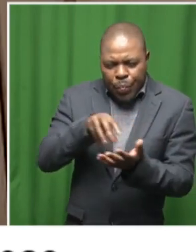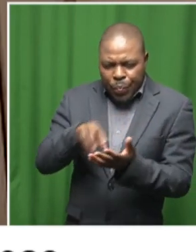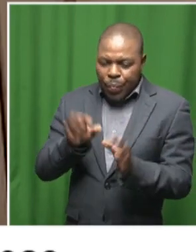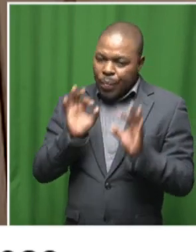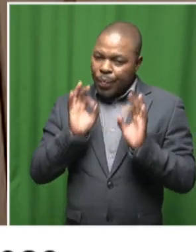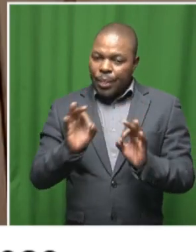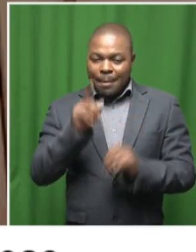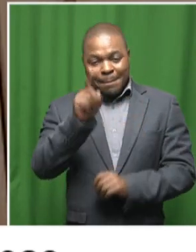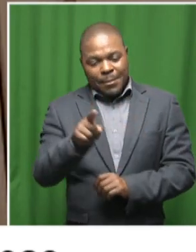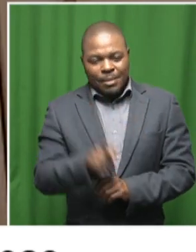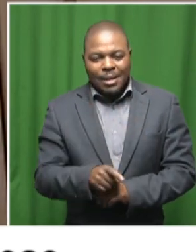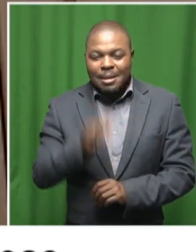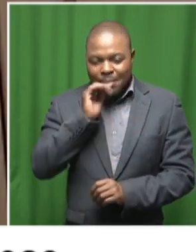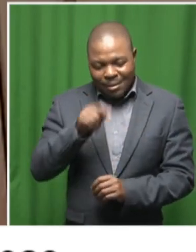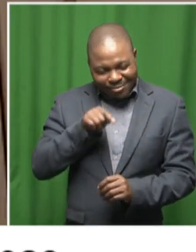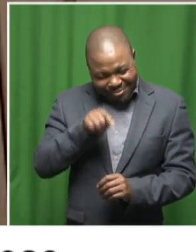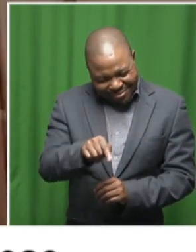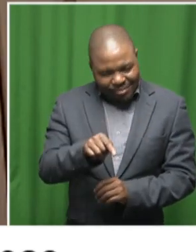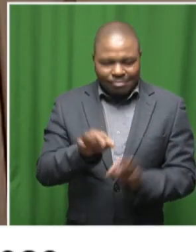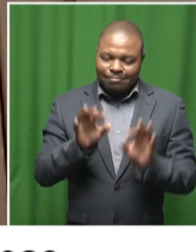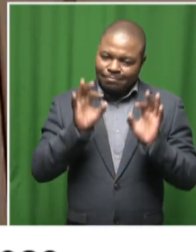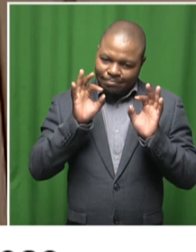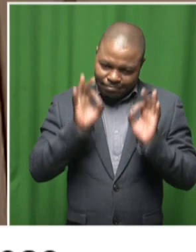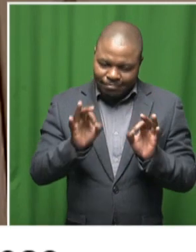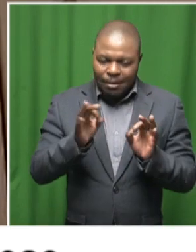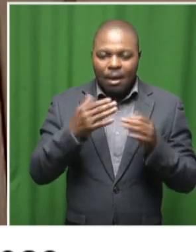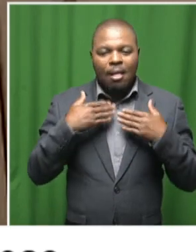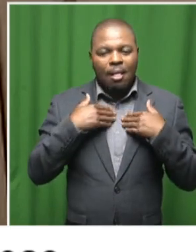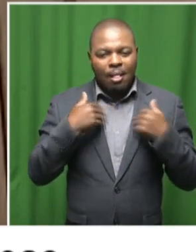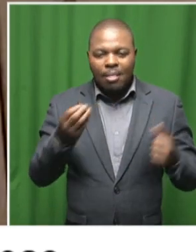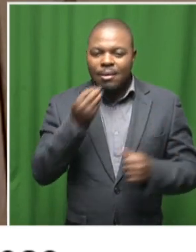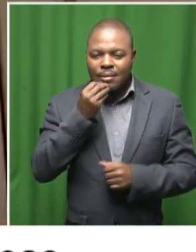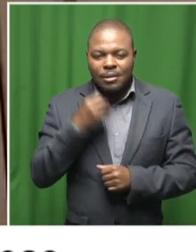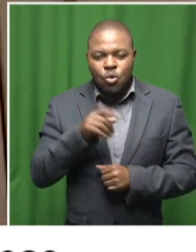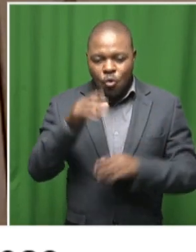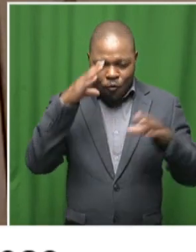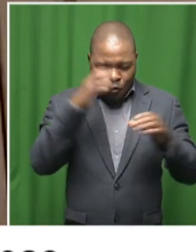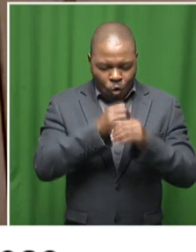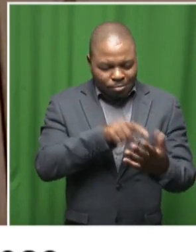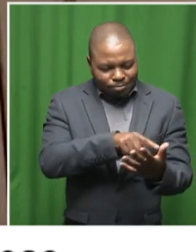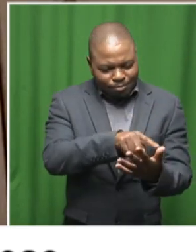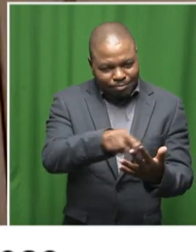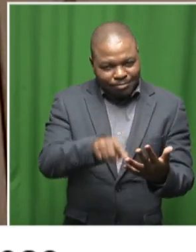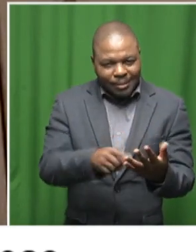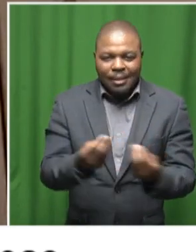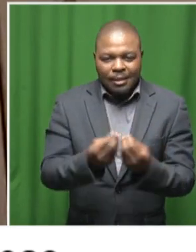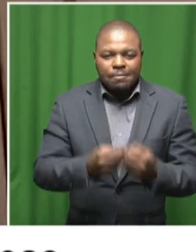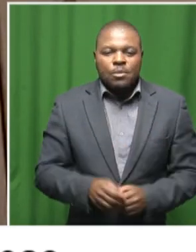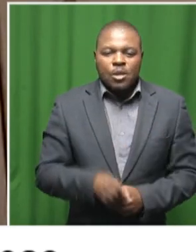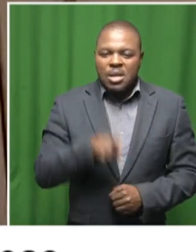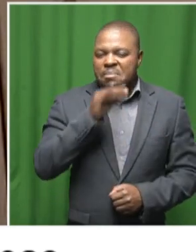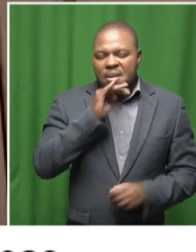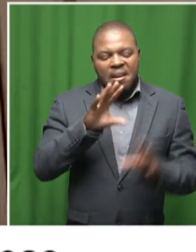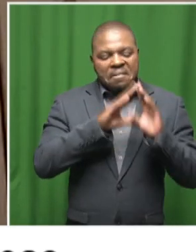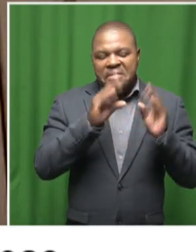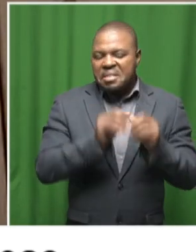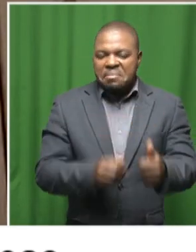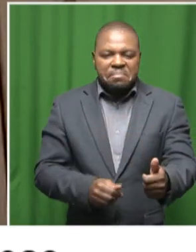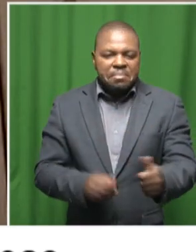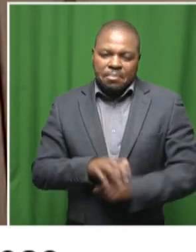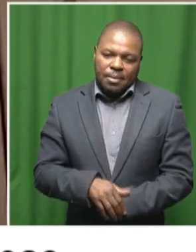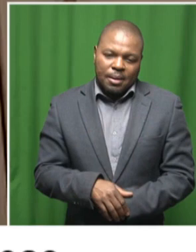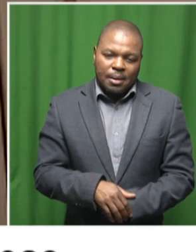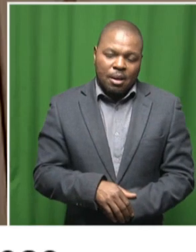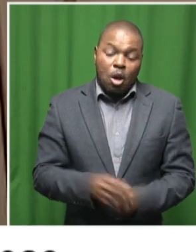That way, that is what healthy eating is. Just focus on those 5 things and you've got everything figured out. So